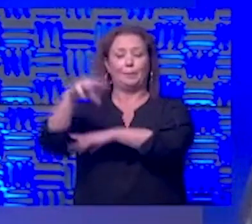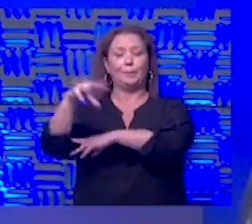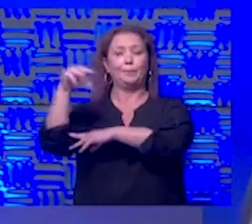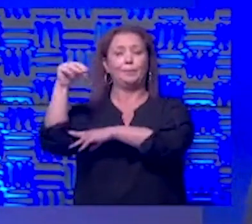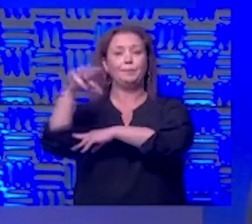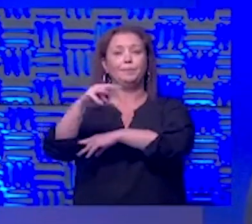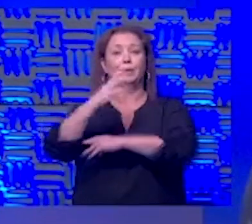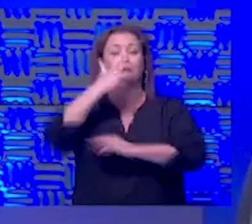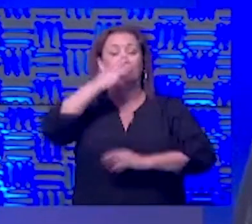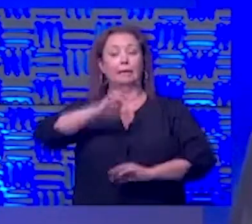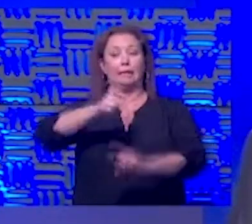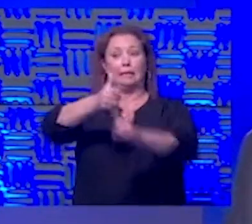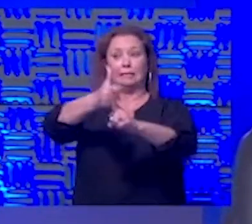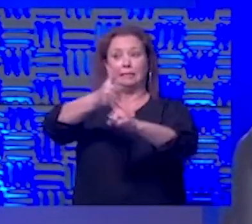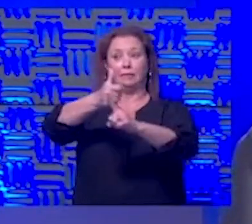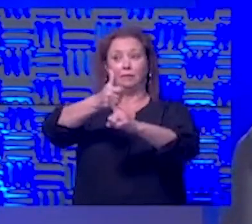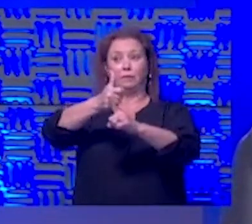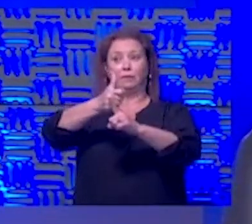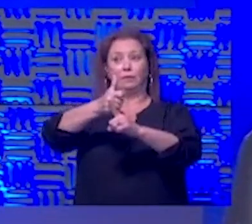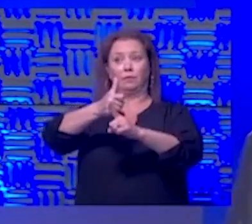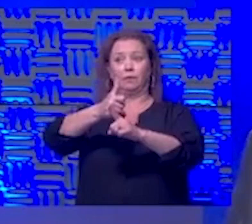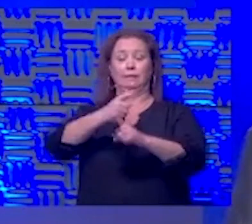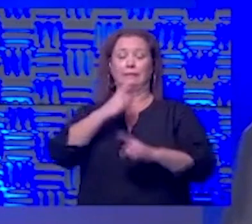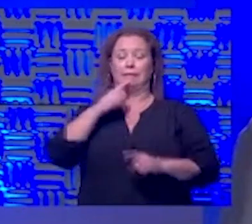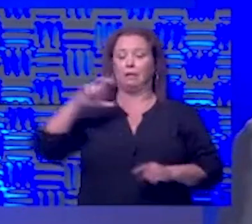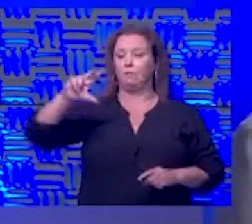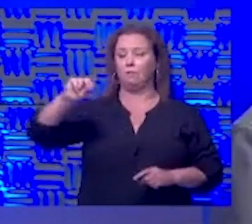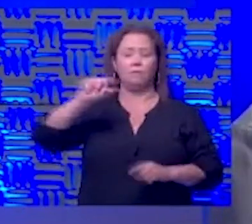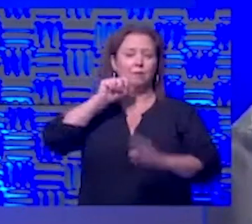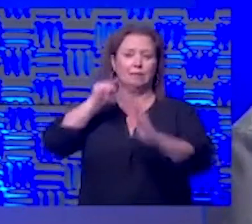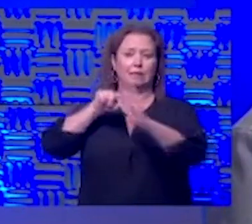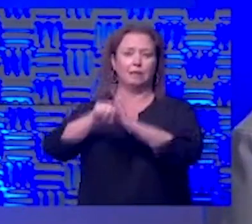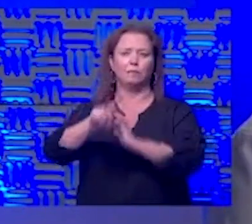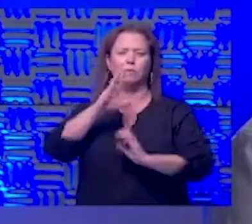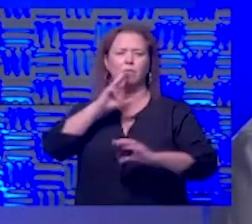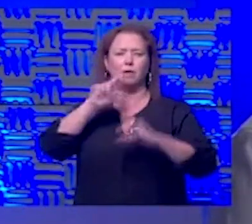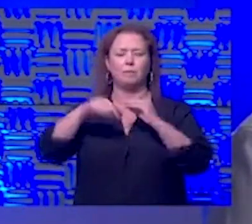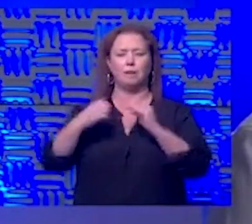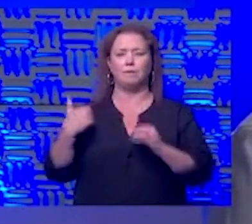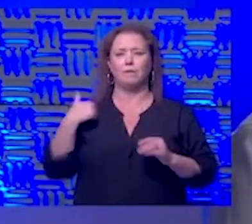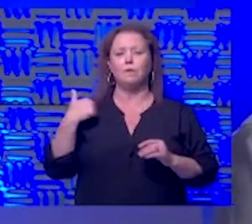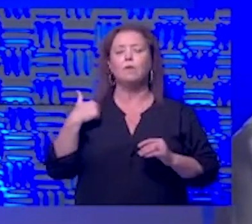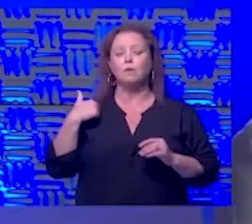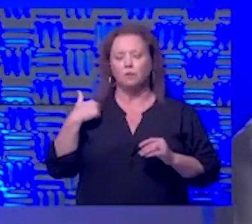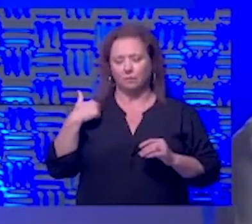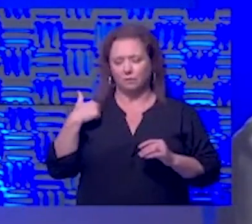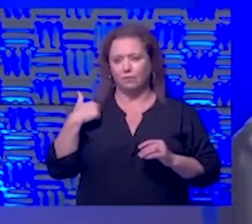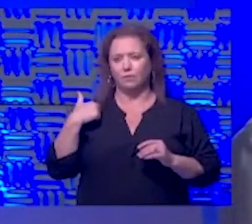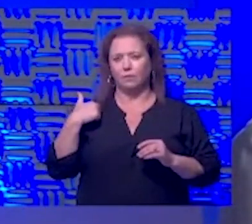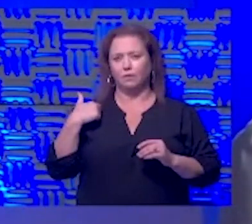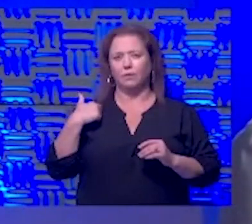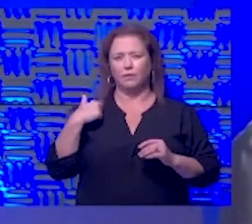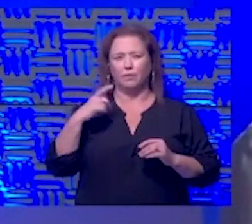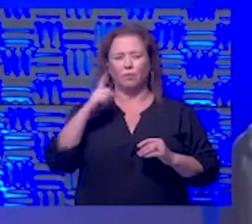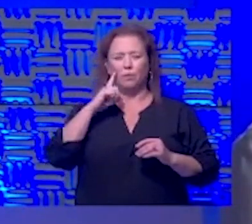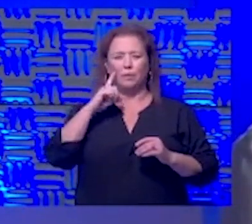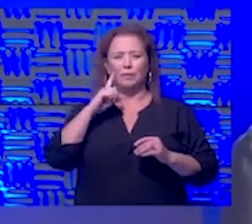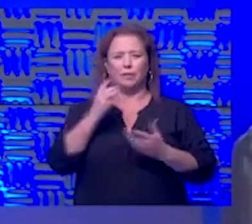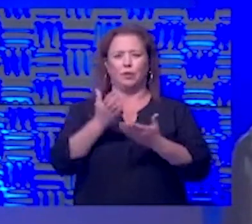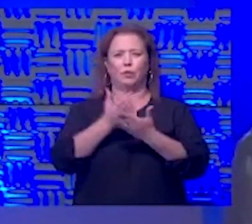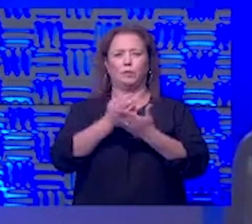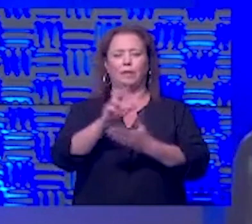the heat itself, I would probably say no. We understand, we've talked about this before, there was a recipe for